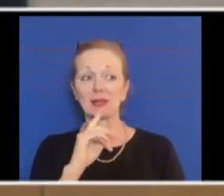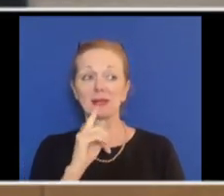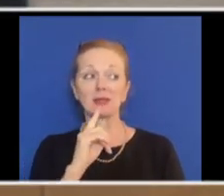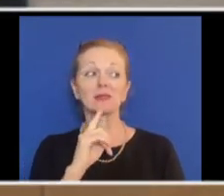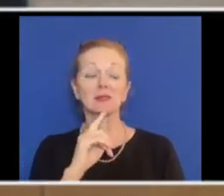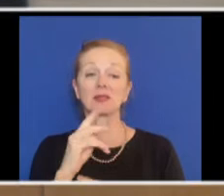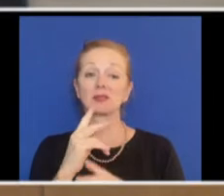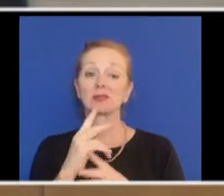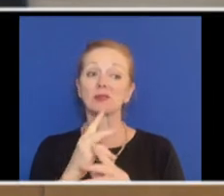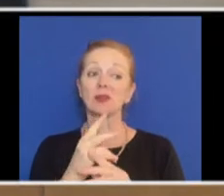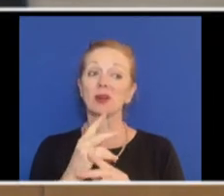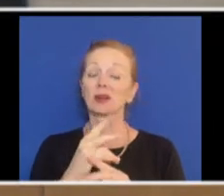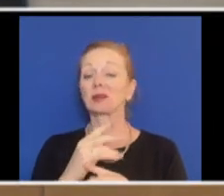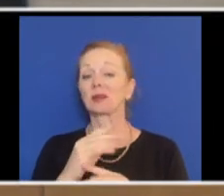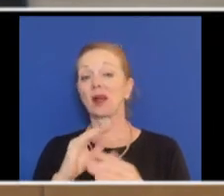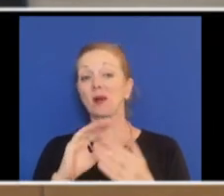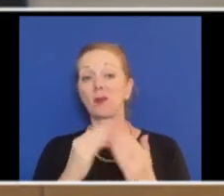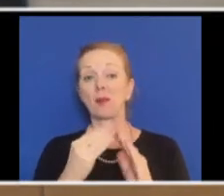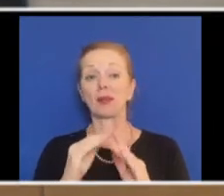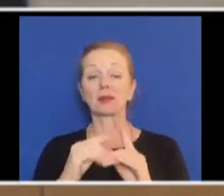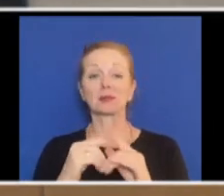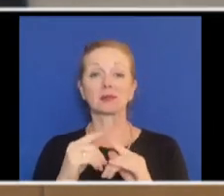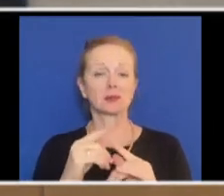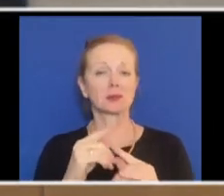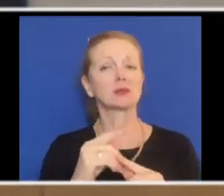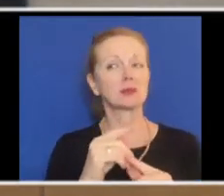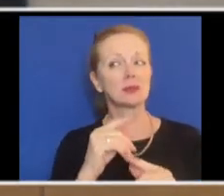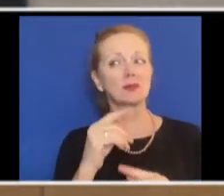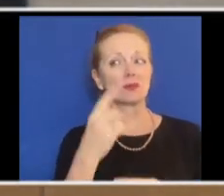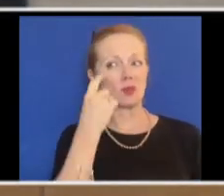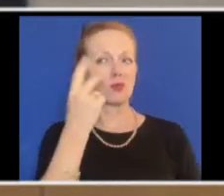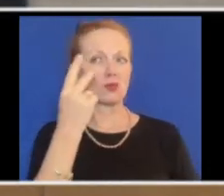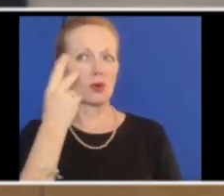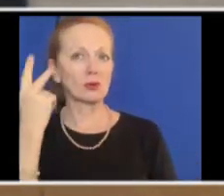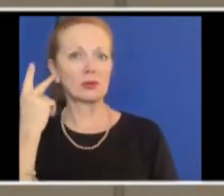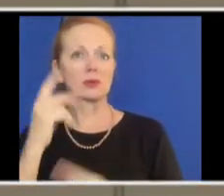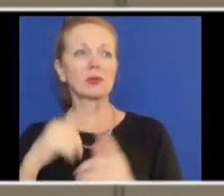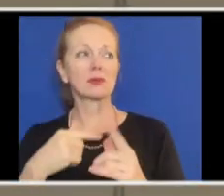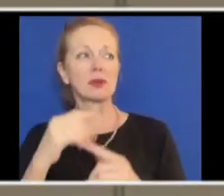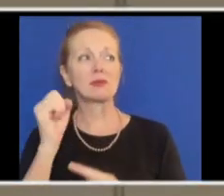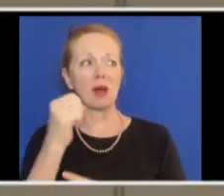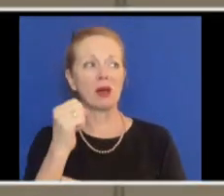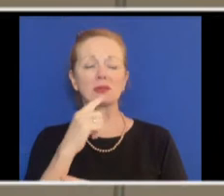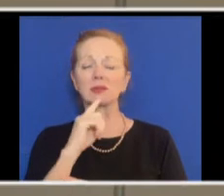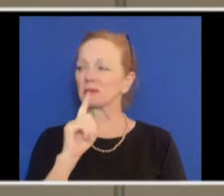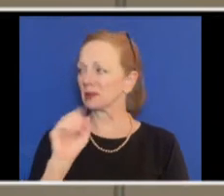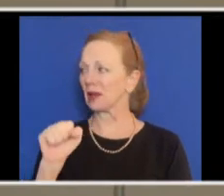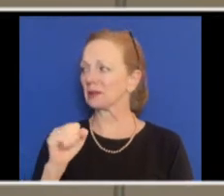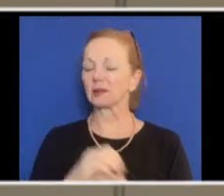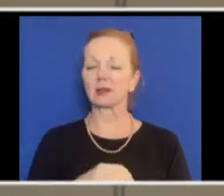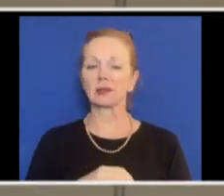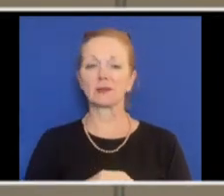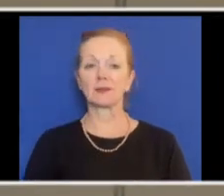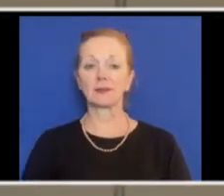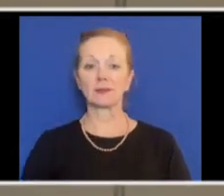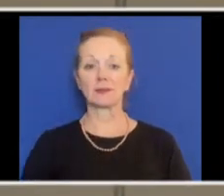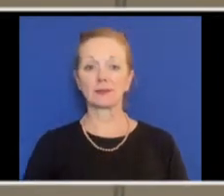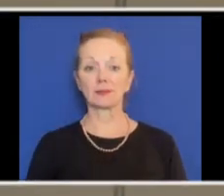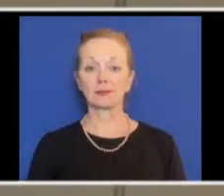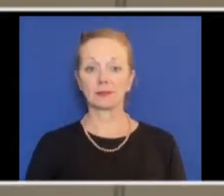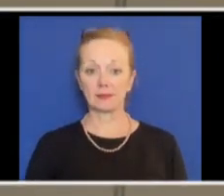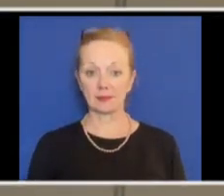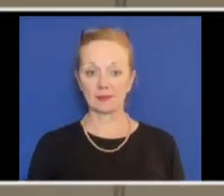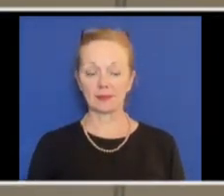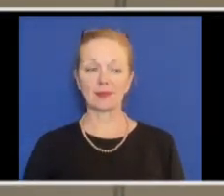refuge in front of the Publix if I recall correctly so I'm getting nods from CDOT so if if a uh okay